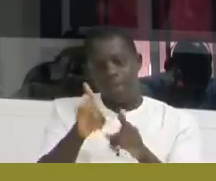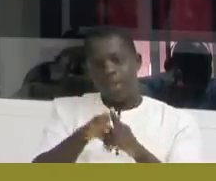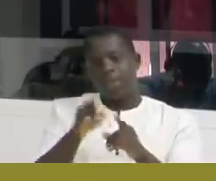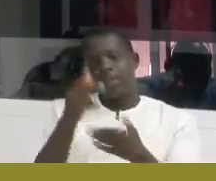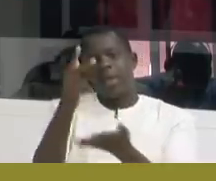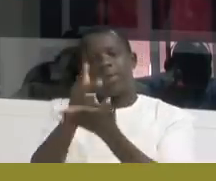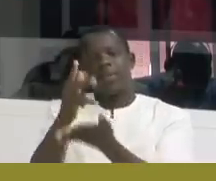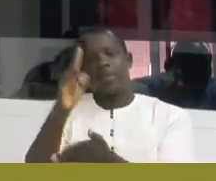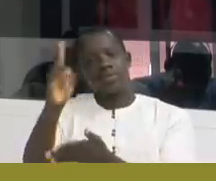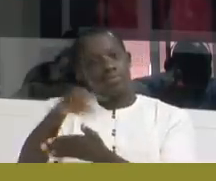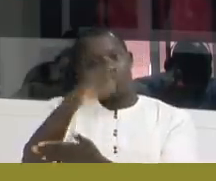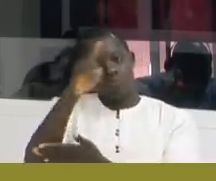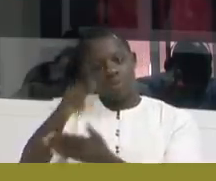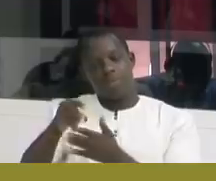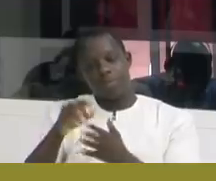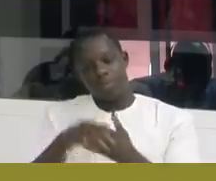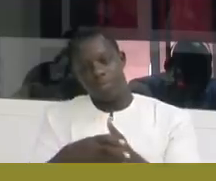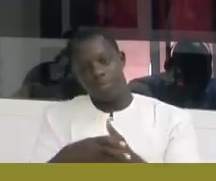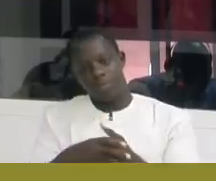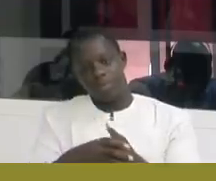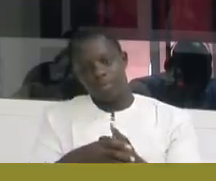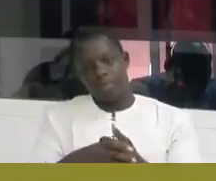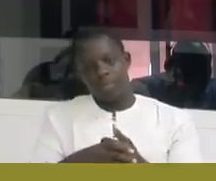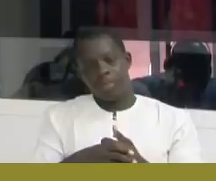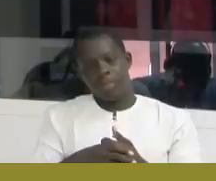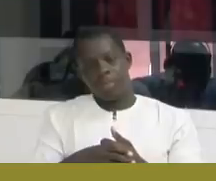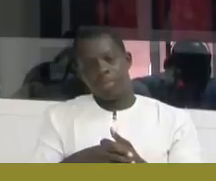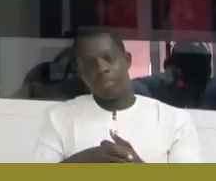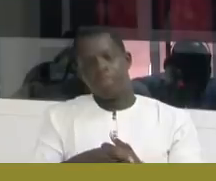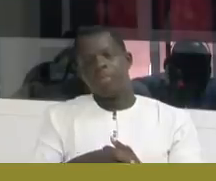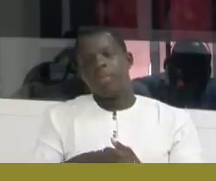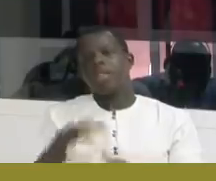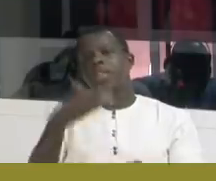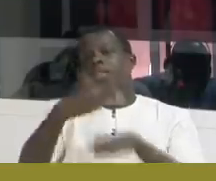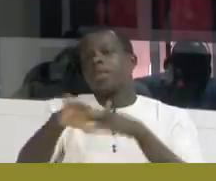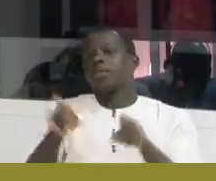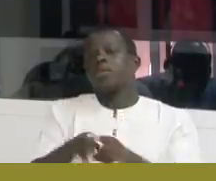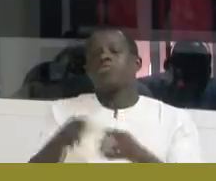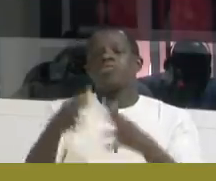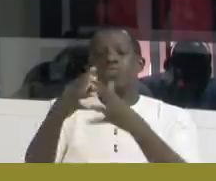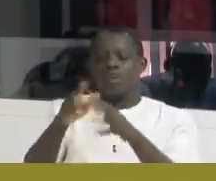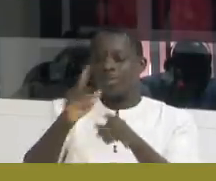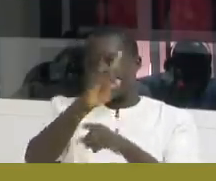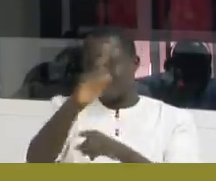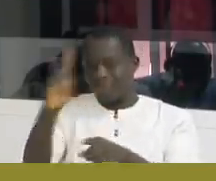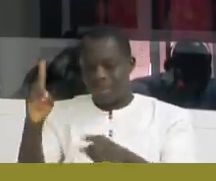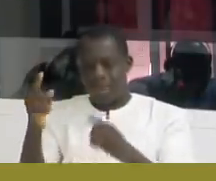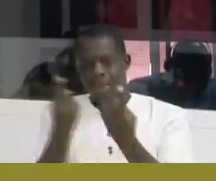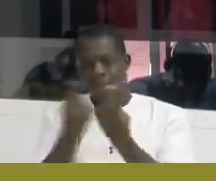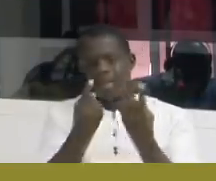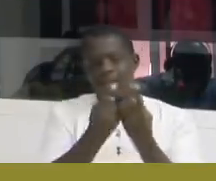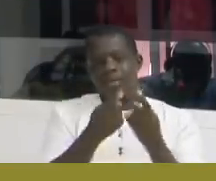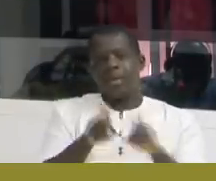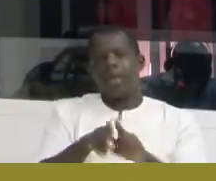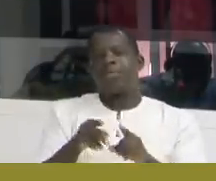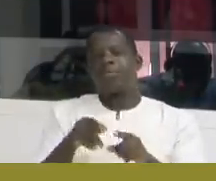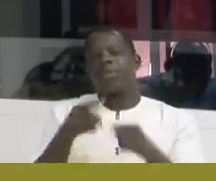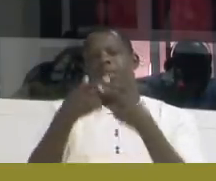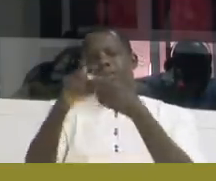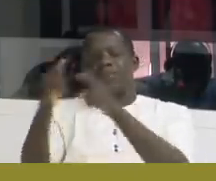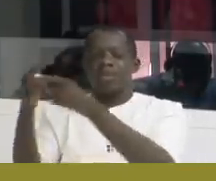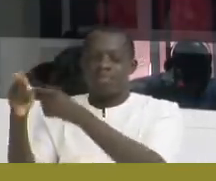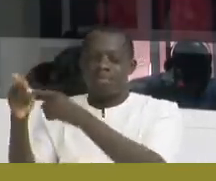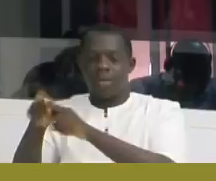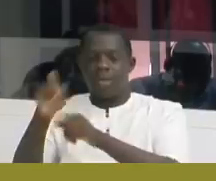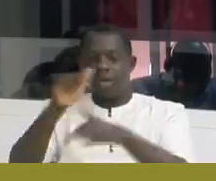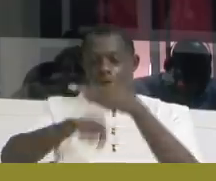evidence is wrong. It doesn't corroborate in every material particular. There are inconsistencies in their